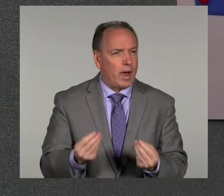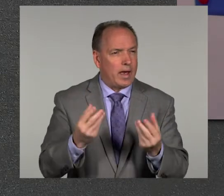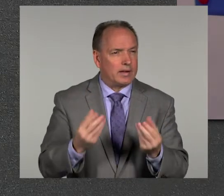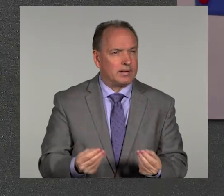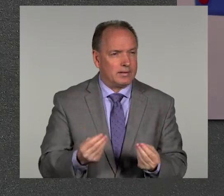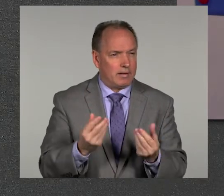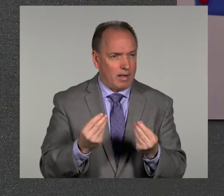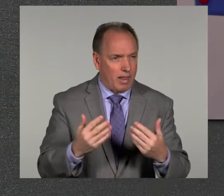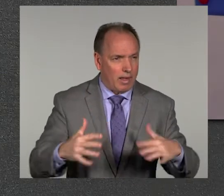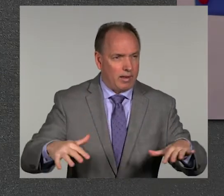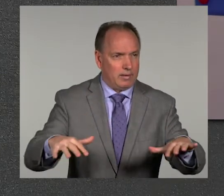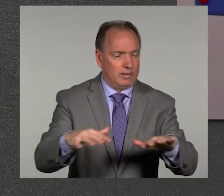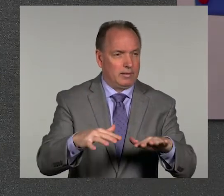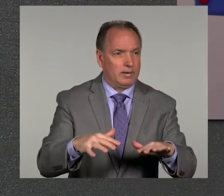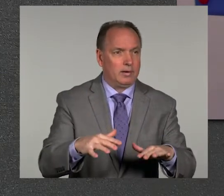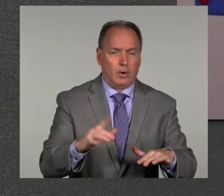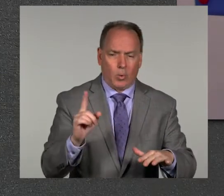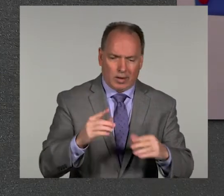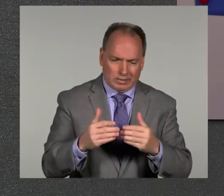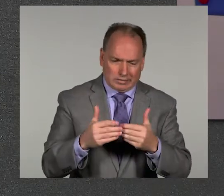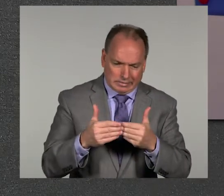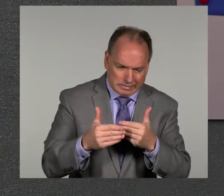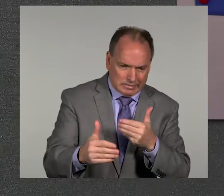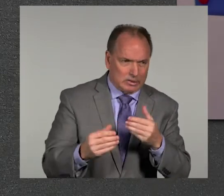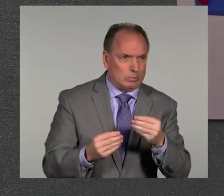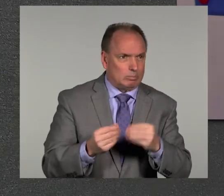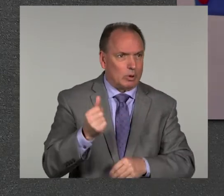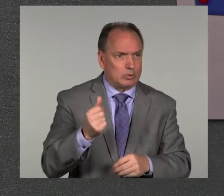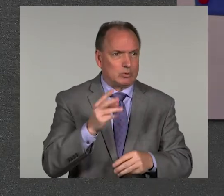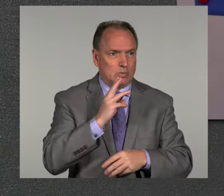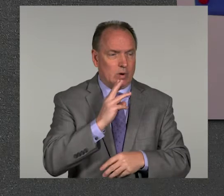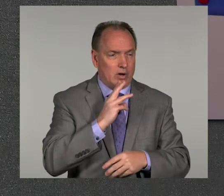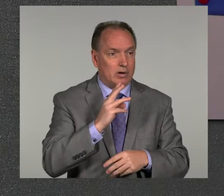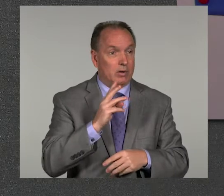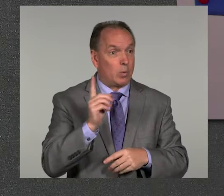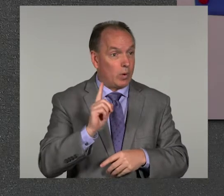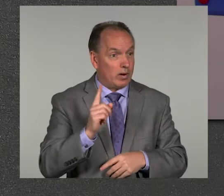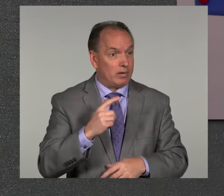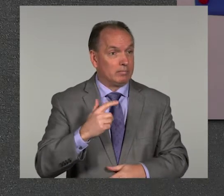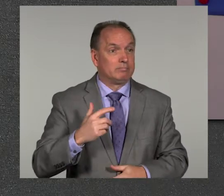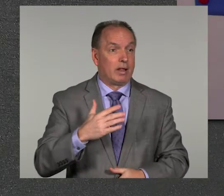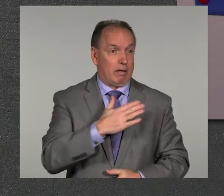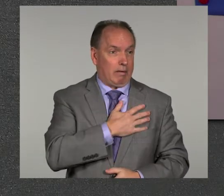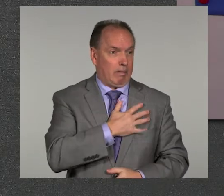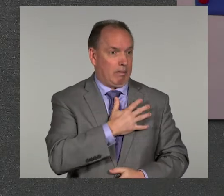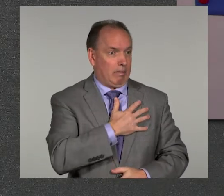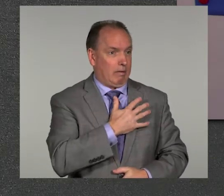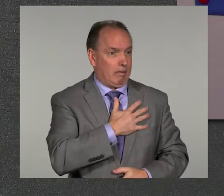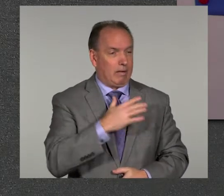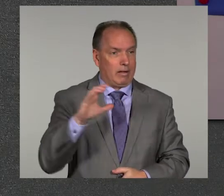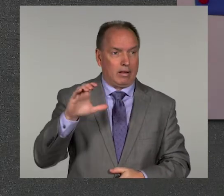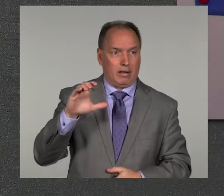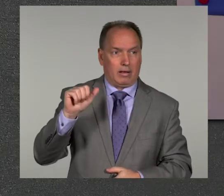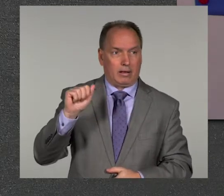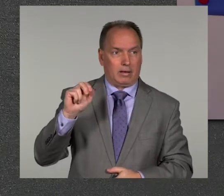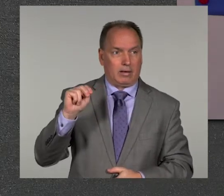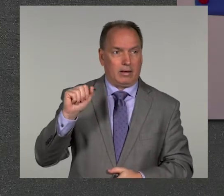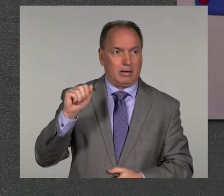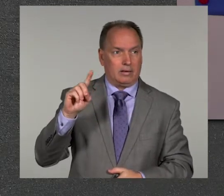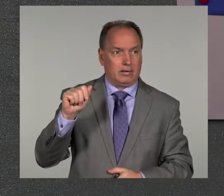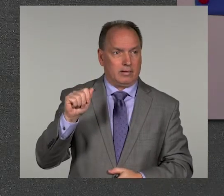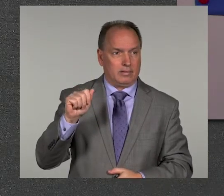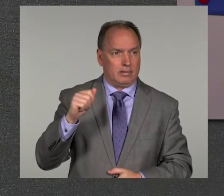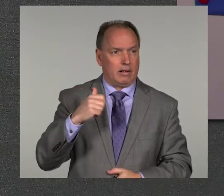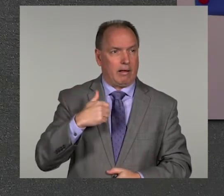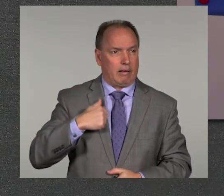there is water for most of the year. And he is mainly found in Canada, but he can also be found in the top